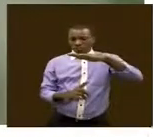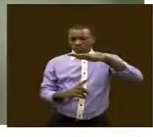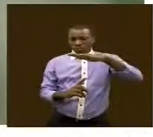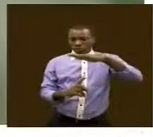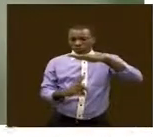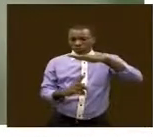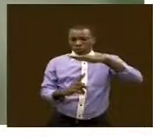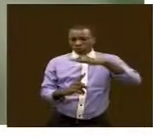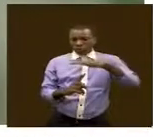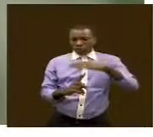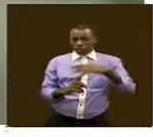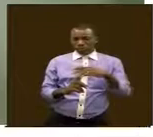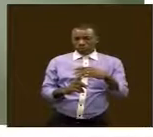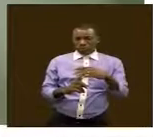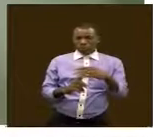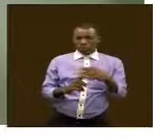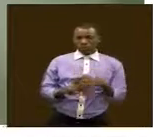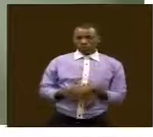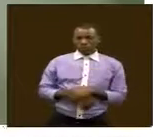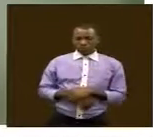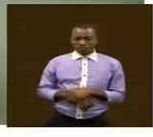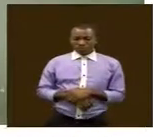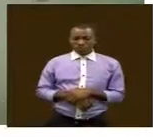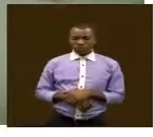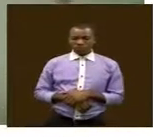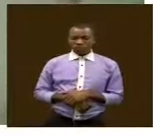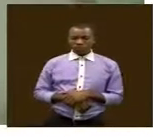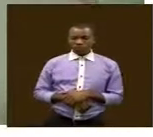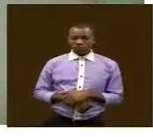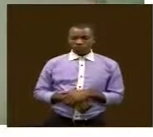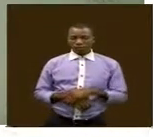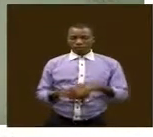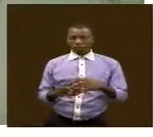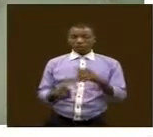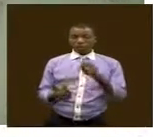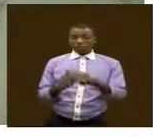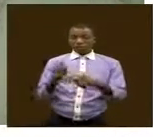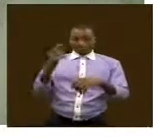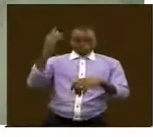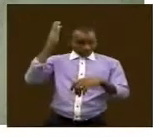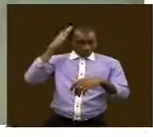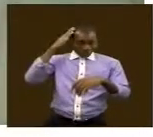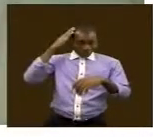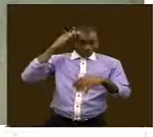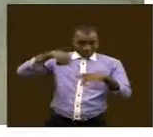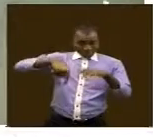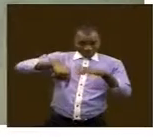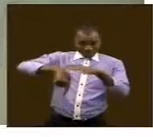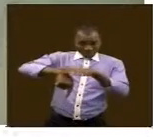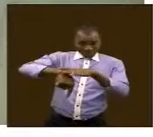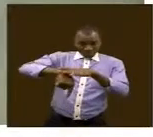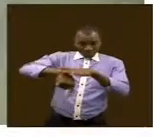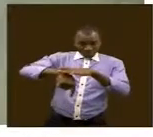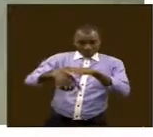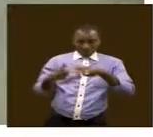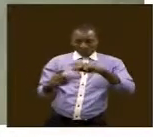Most species of mosquito larvae spend most of their time hanging upside down on the surface, sucking in oxygen through a